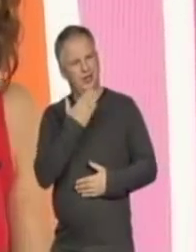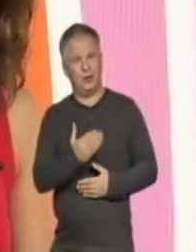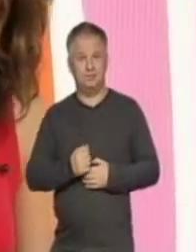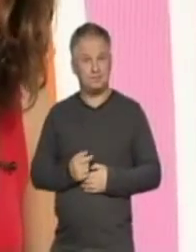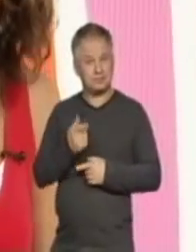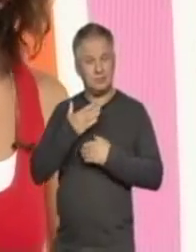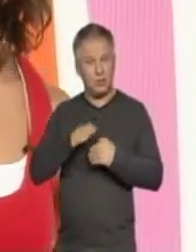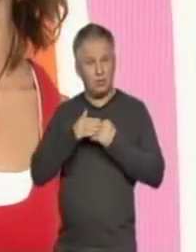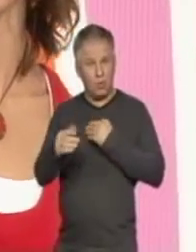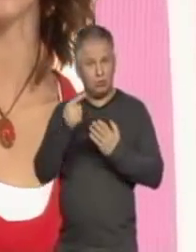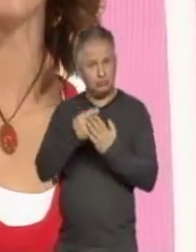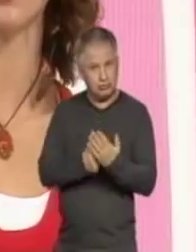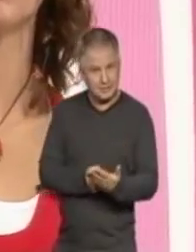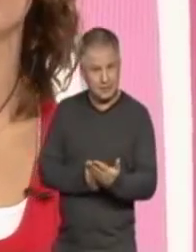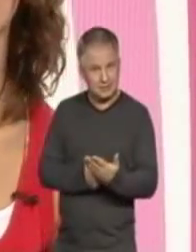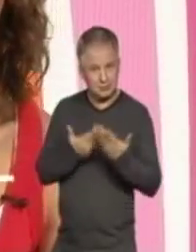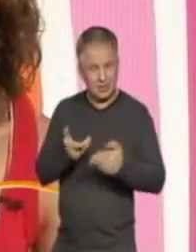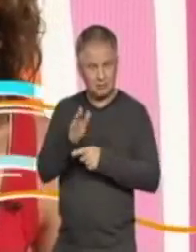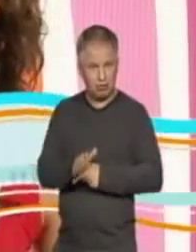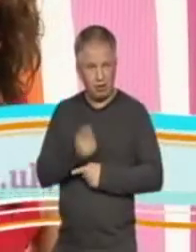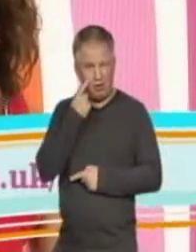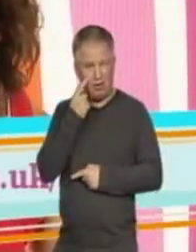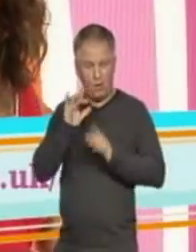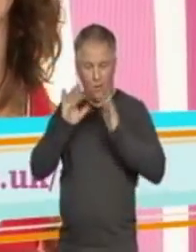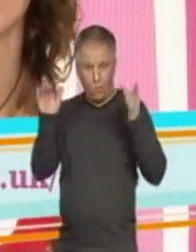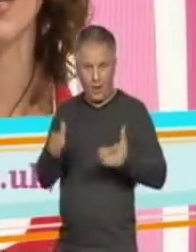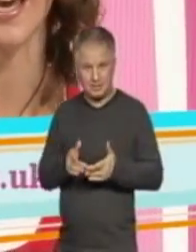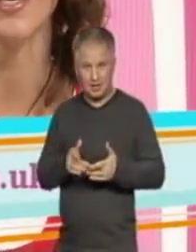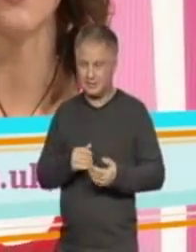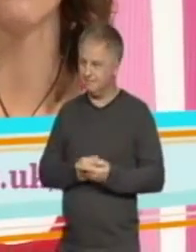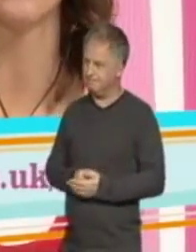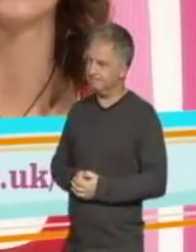you want any of the recipes in today's show, go to our website,